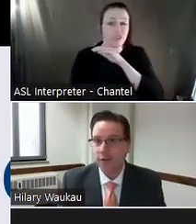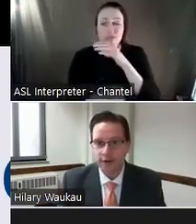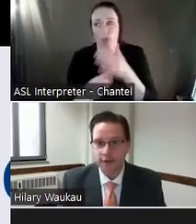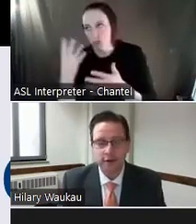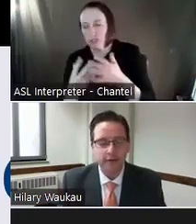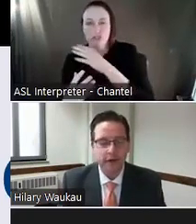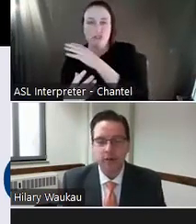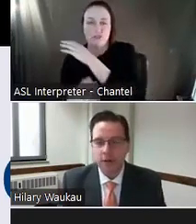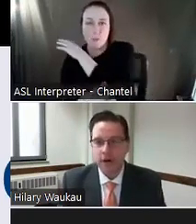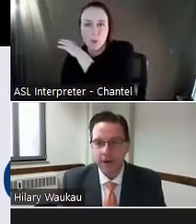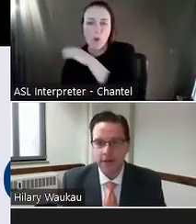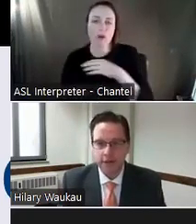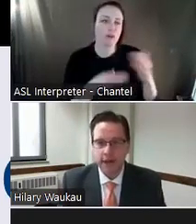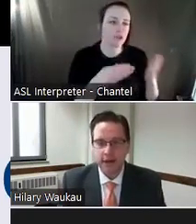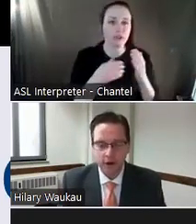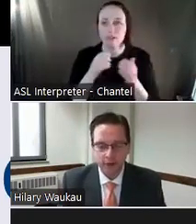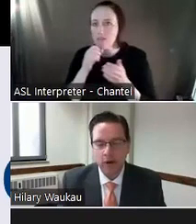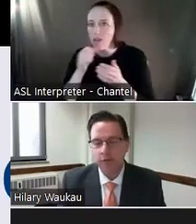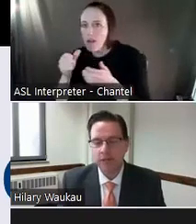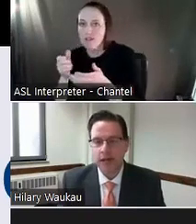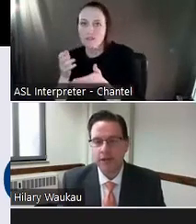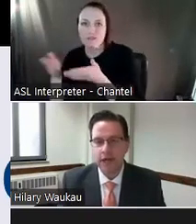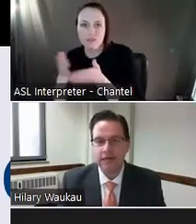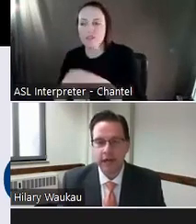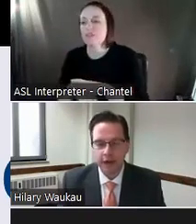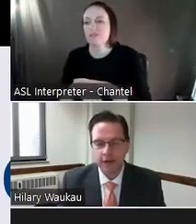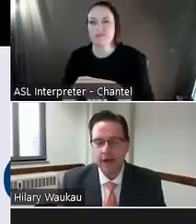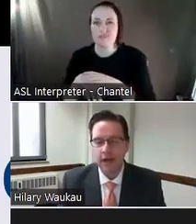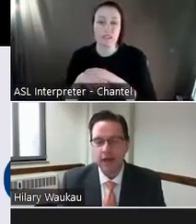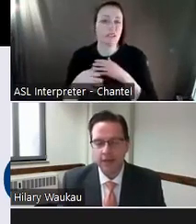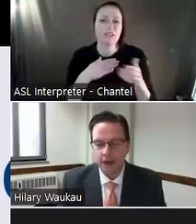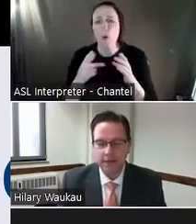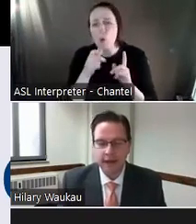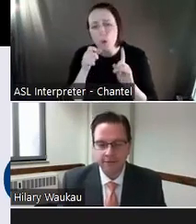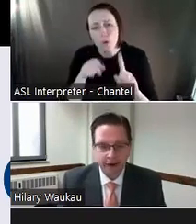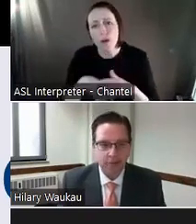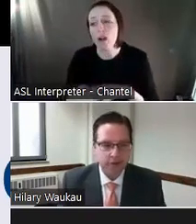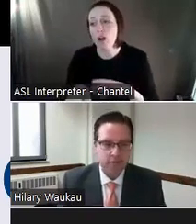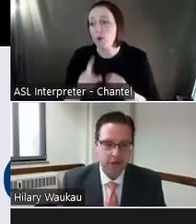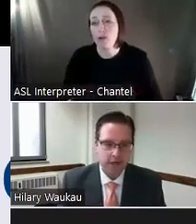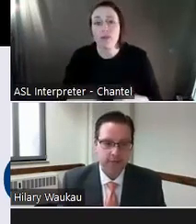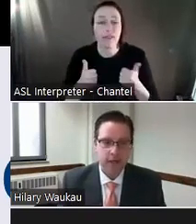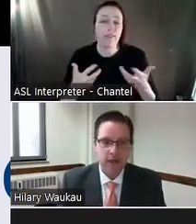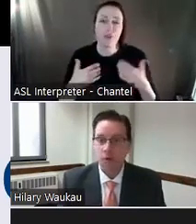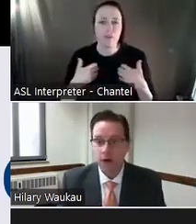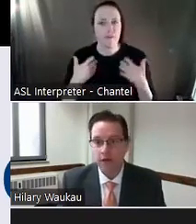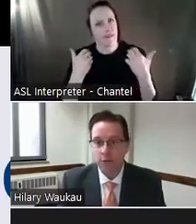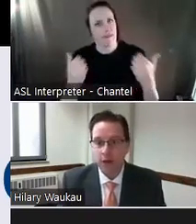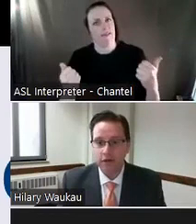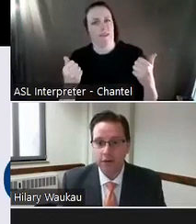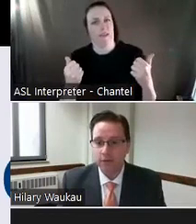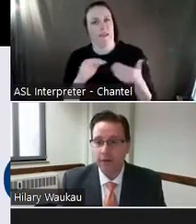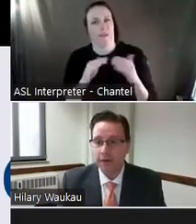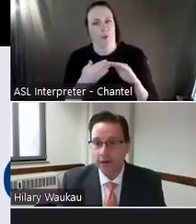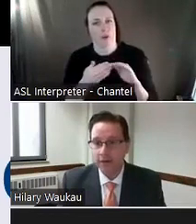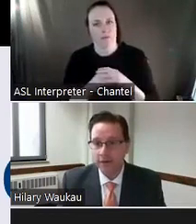served to underserved. We want to make sure that wherever you are in Wisconsin, you have a healthy, thriving, and vibrant community. We also want